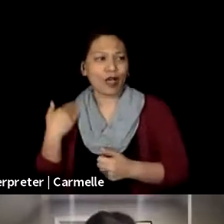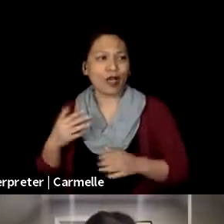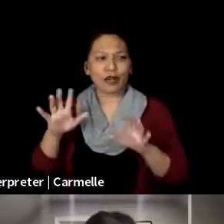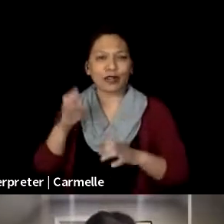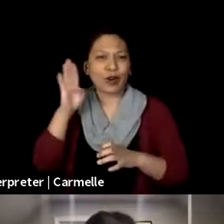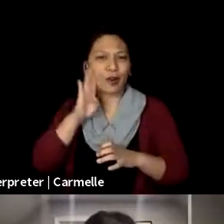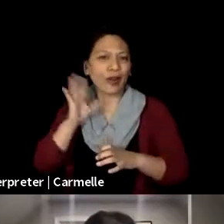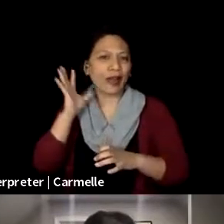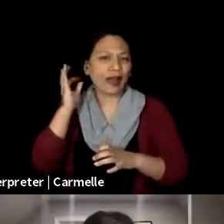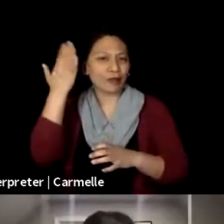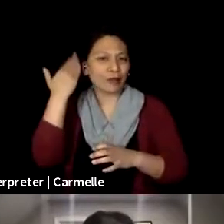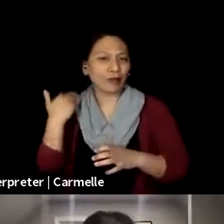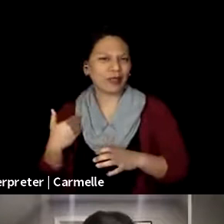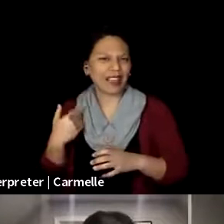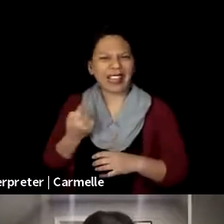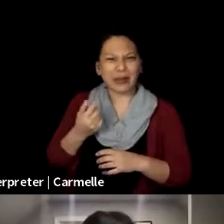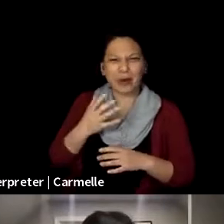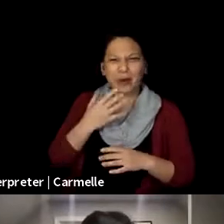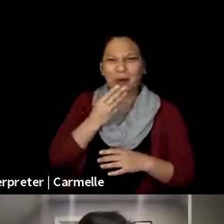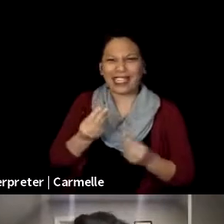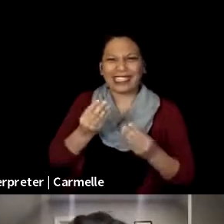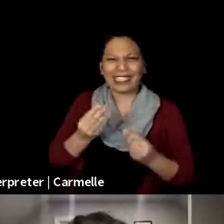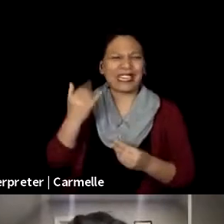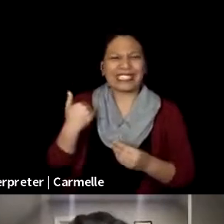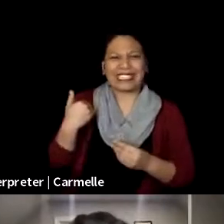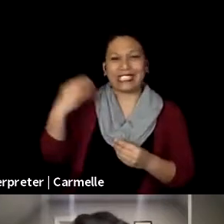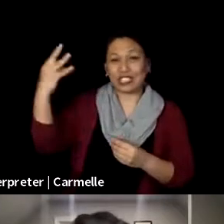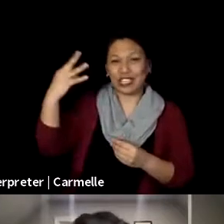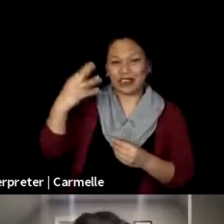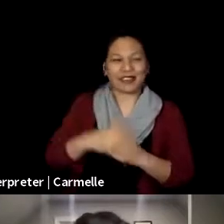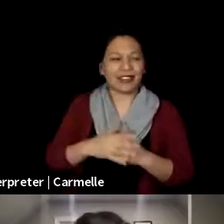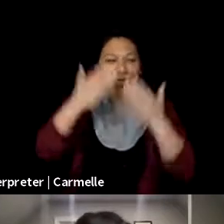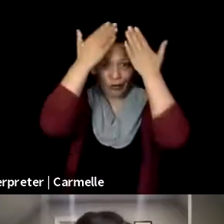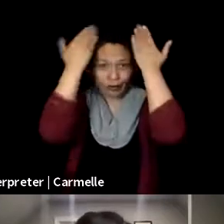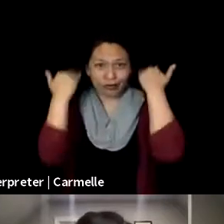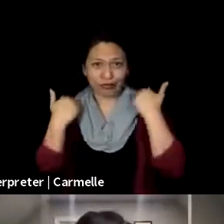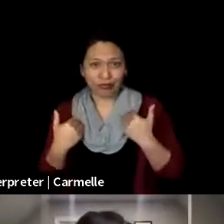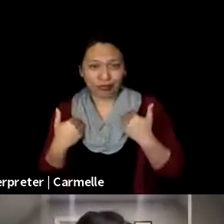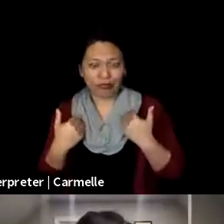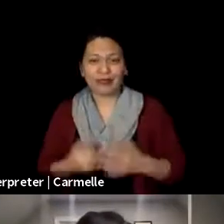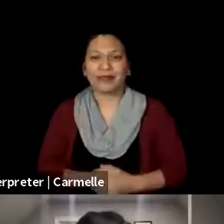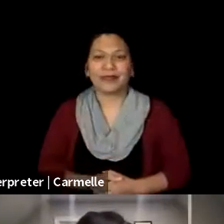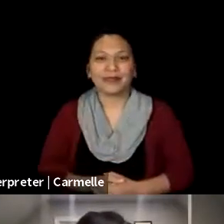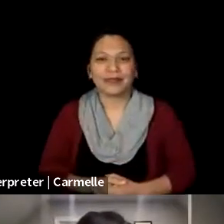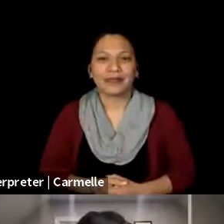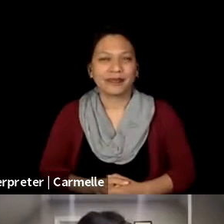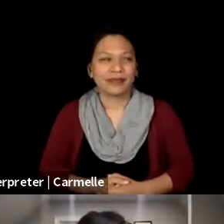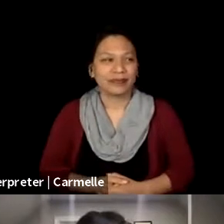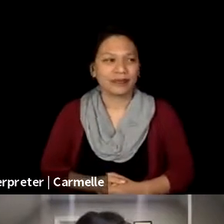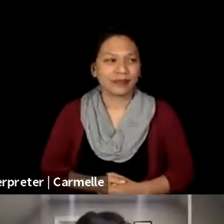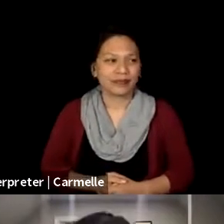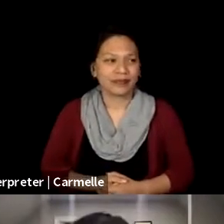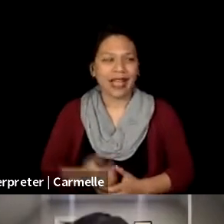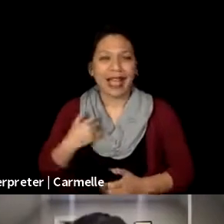currently still a little bit wet from my shower. I'm wearing it down. It's parted in the middle. I